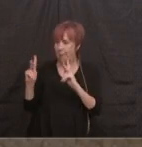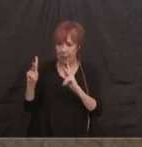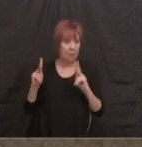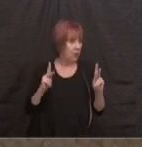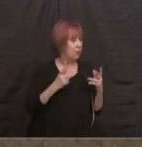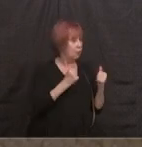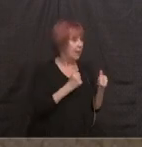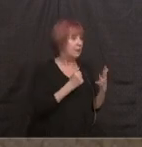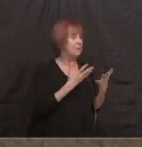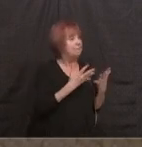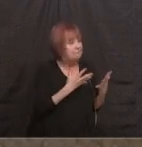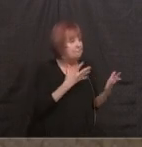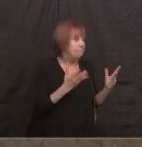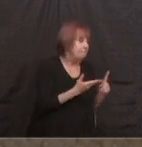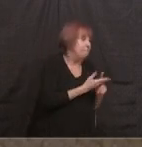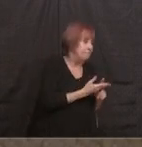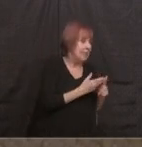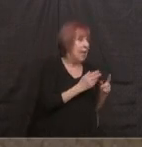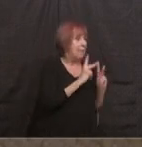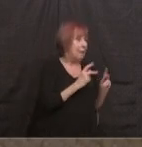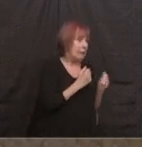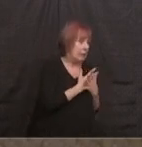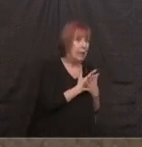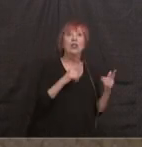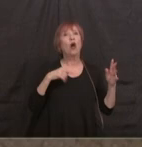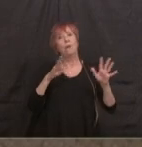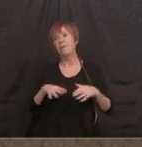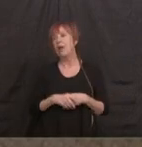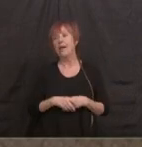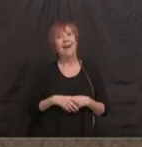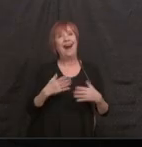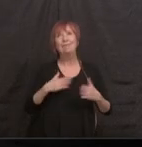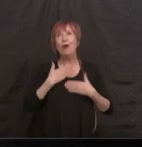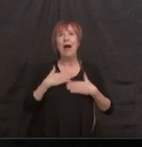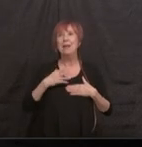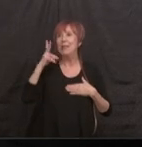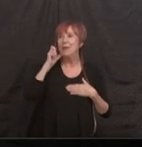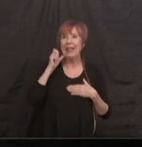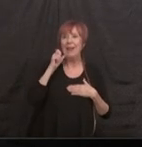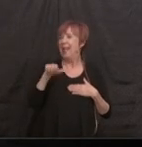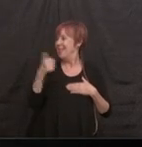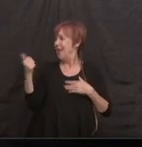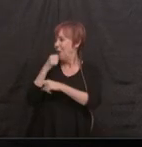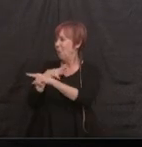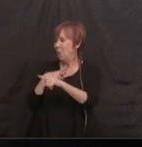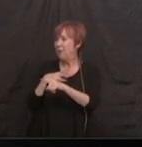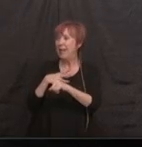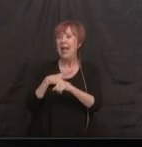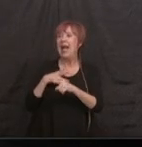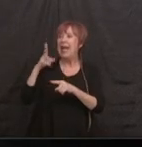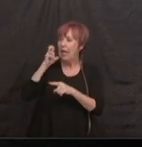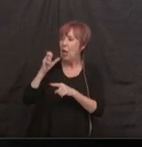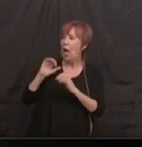right now. So I can't tell you what a joy it is to hear my fellow panelists talk about the ways in which they are also pushing for progress